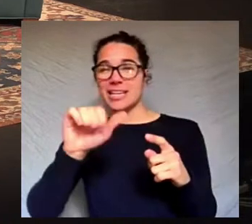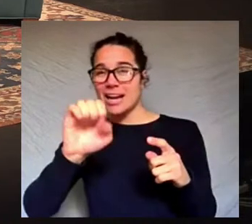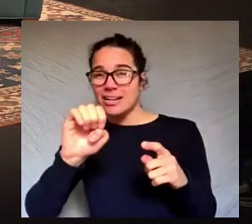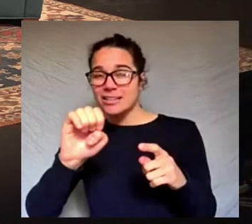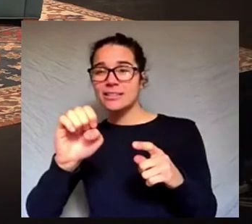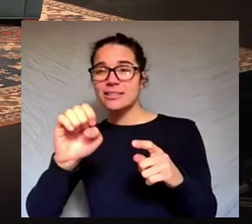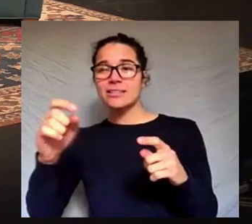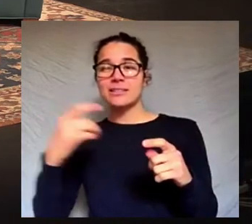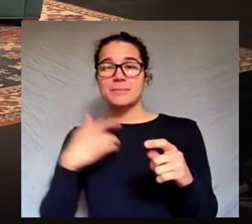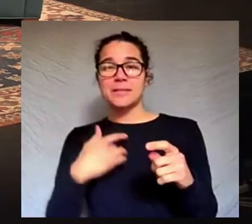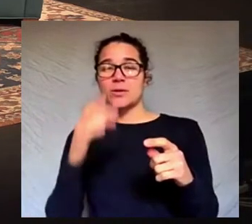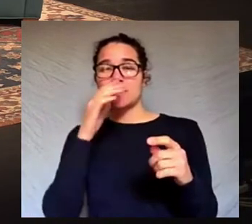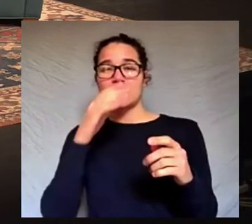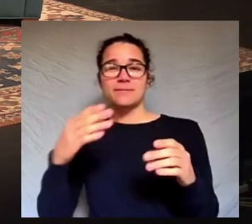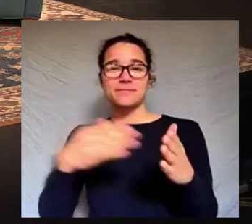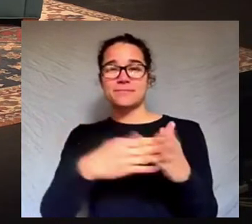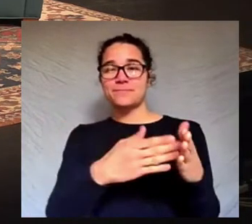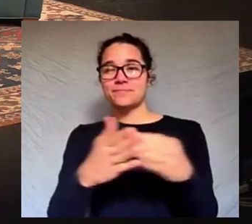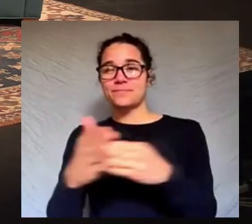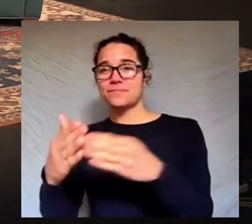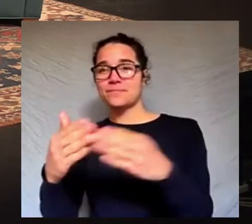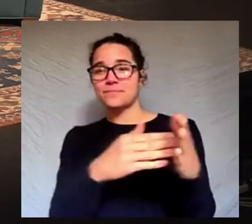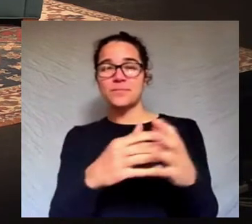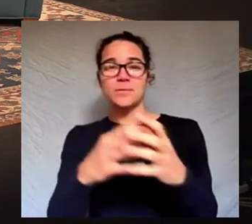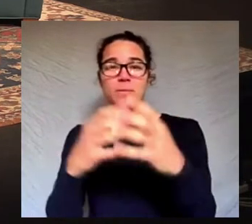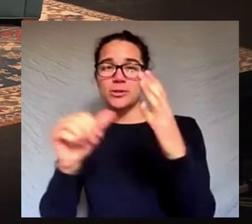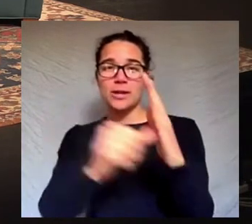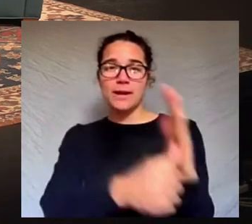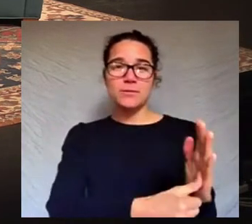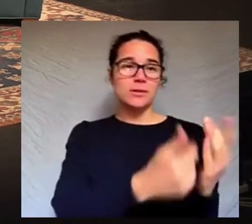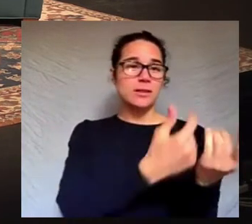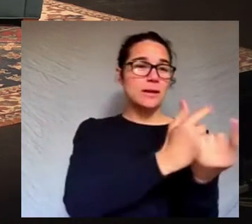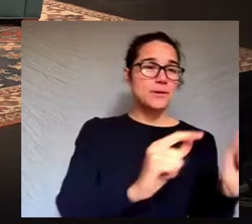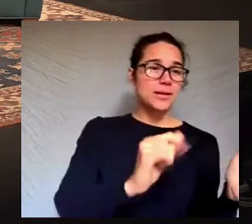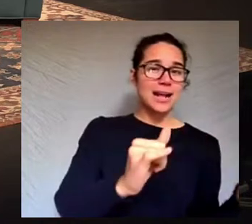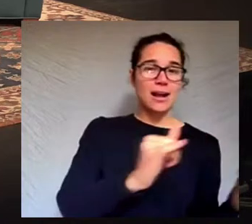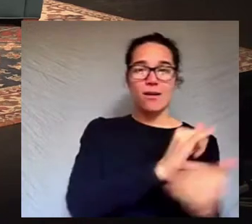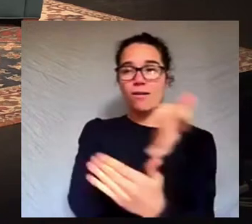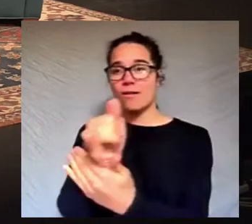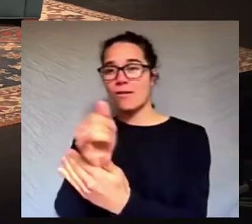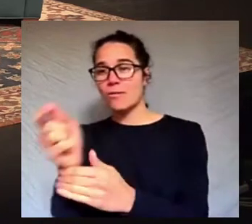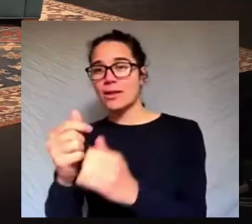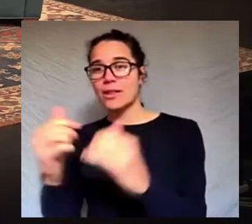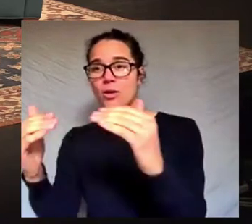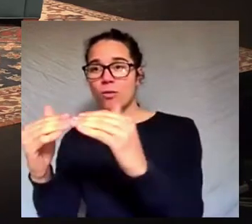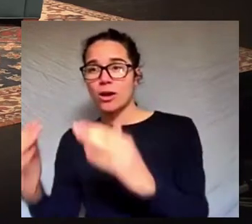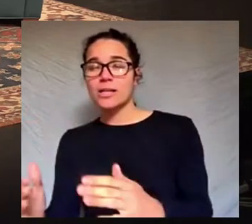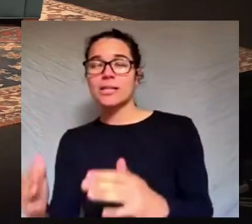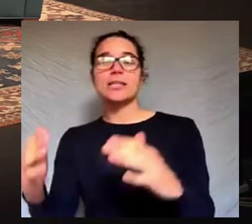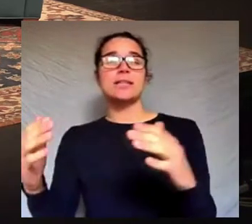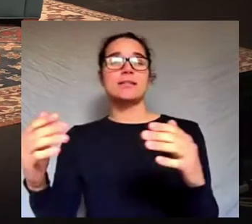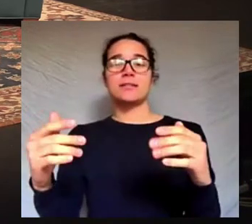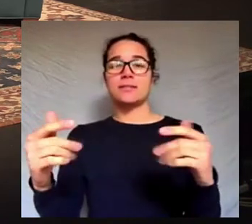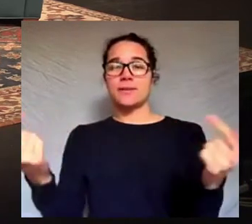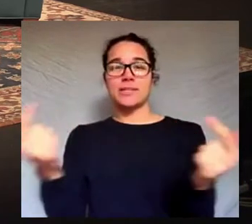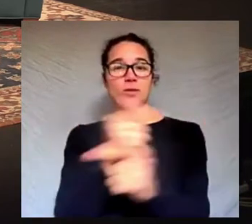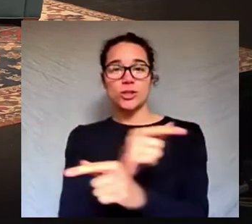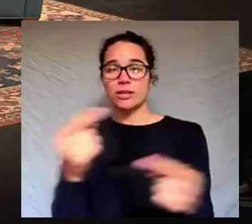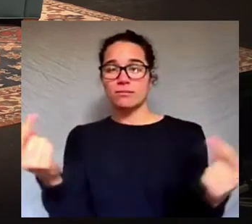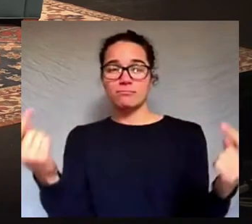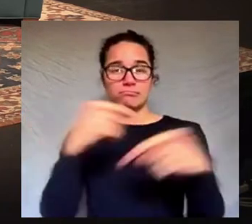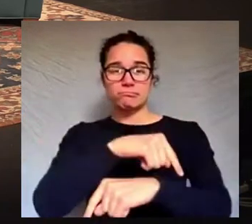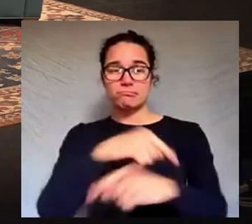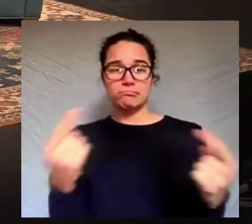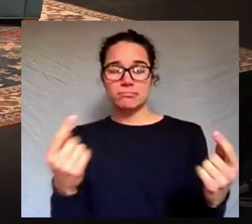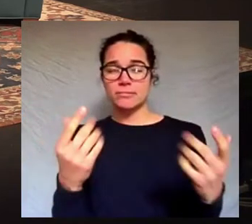another. Too much emphasis on liberty impedes perhaps your emphasis on equality, and vice versa. There's a built-in tension between